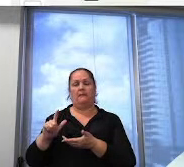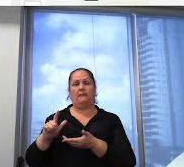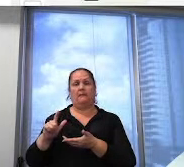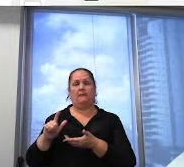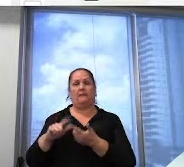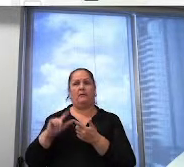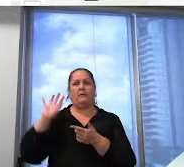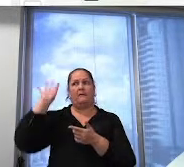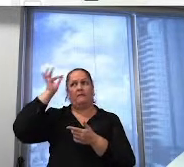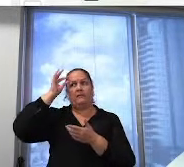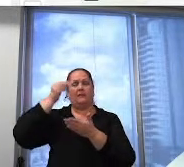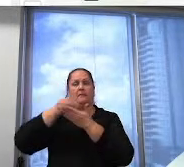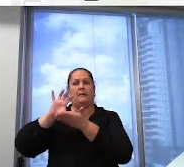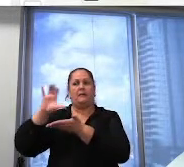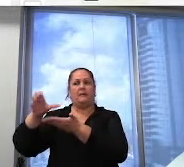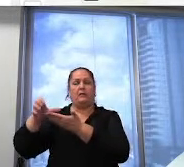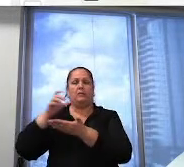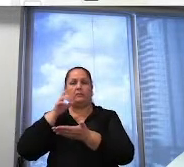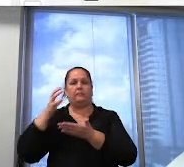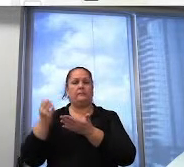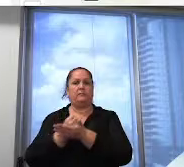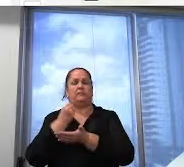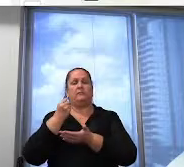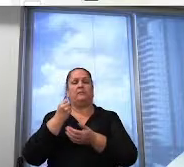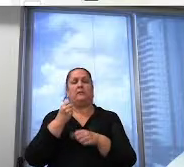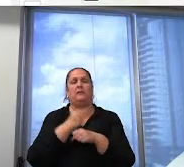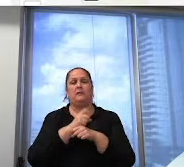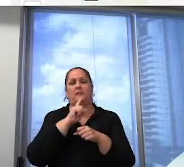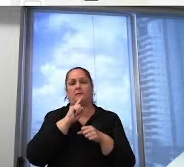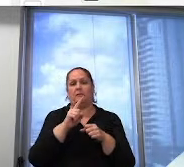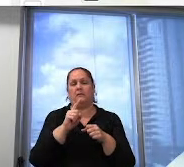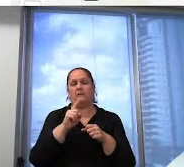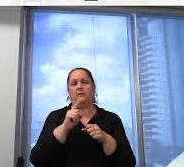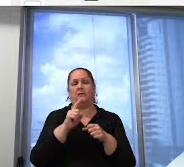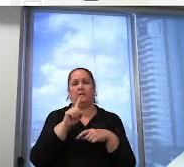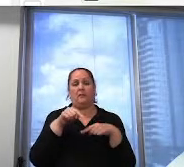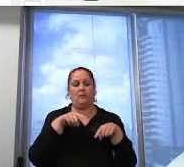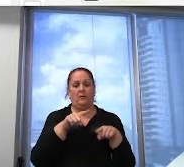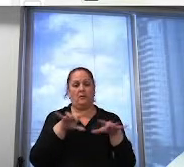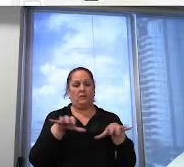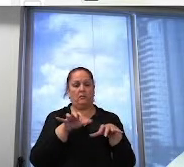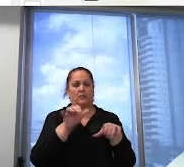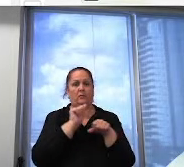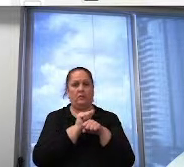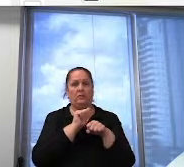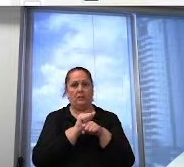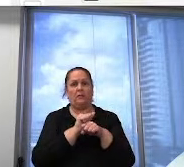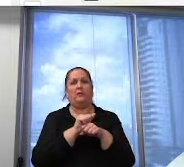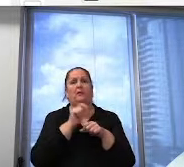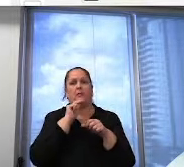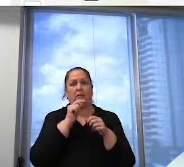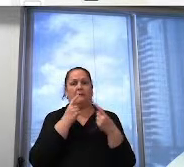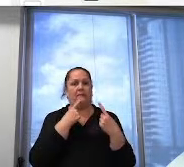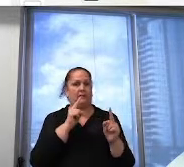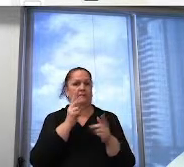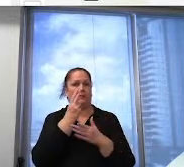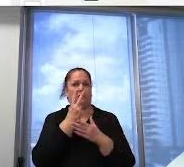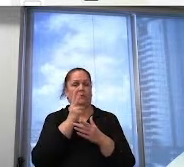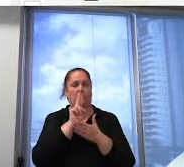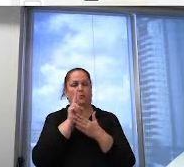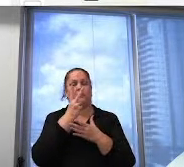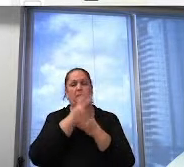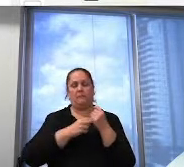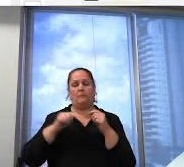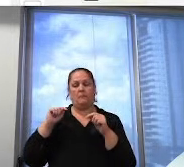in coupled with the federal funds to maximize the value to ensure that as we are executing the work, we're effectively using